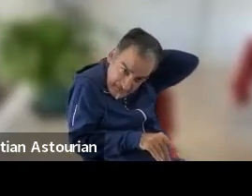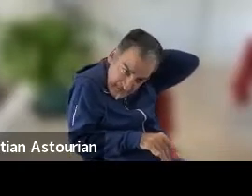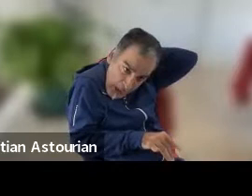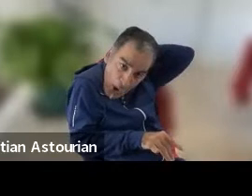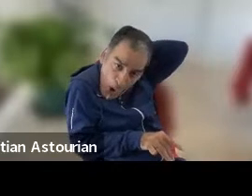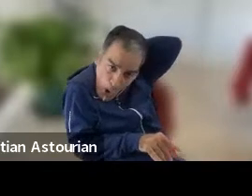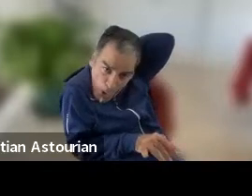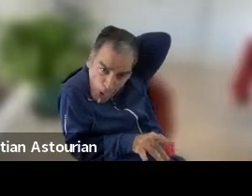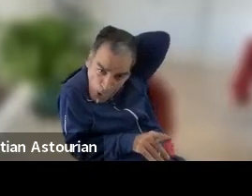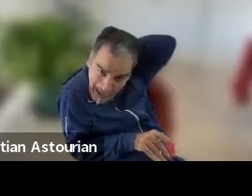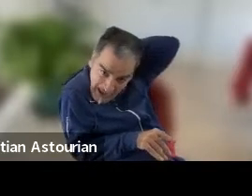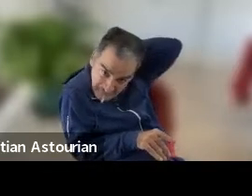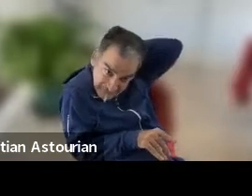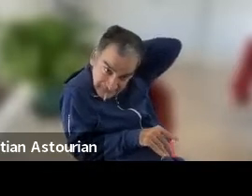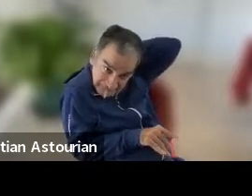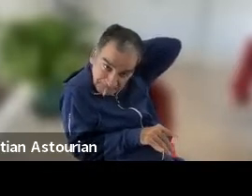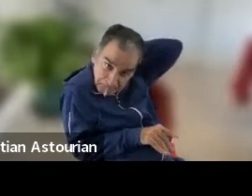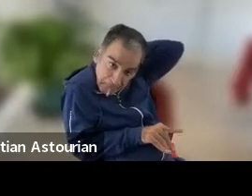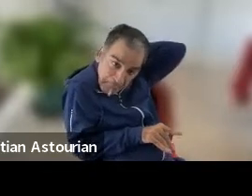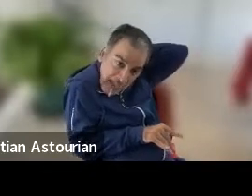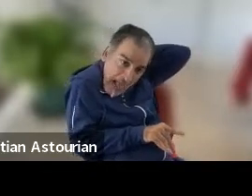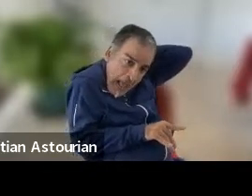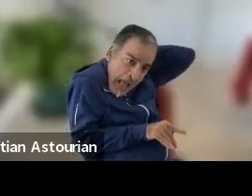connect online.